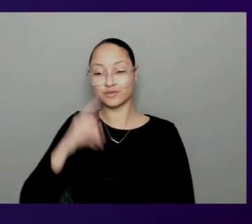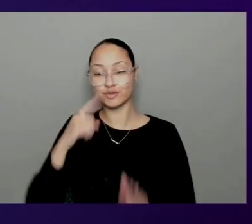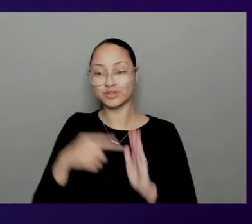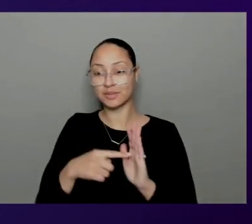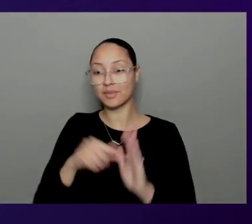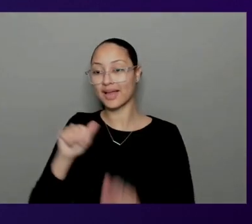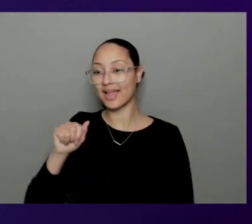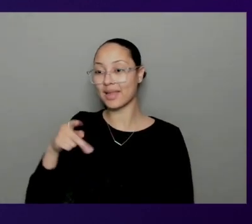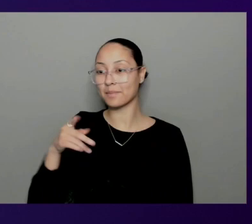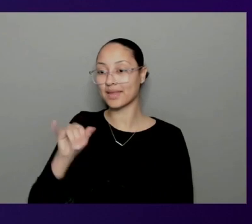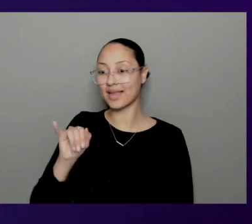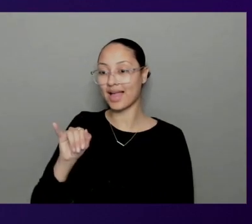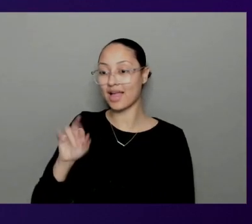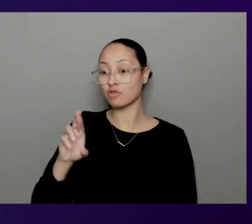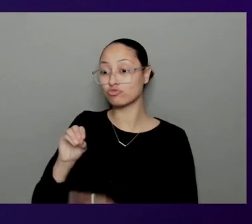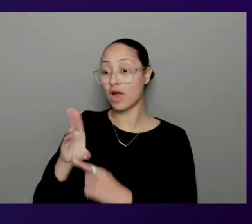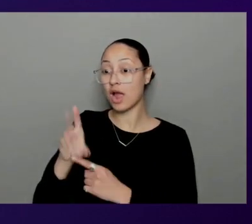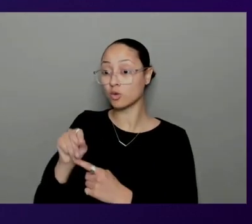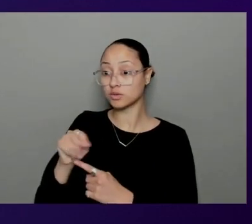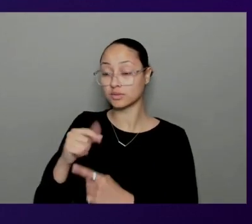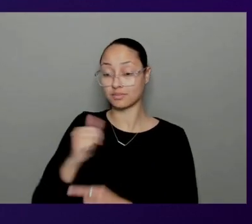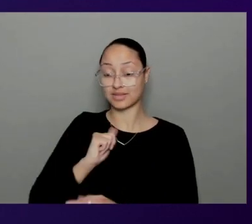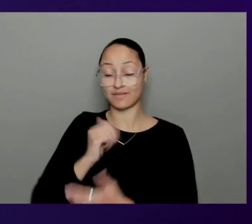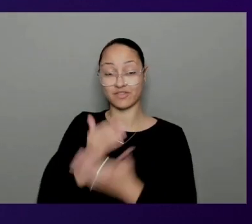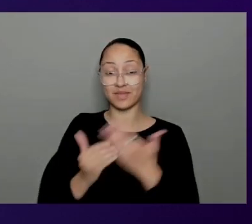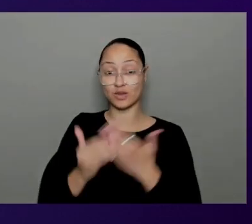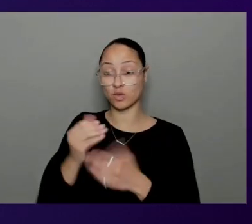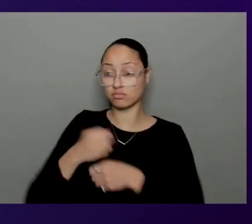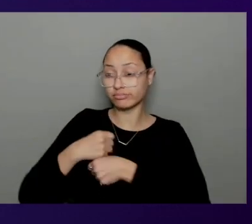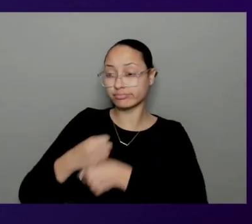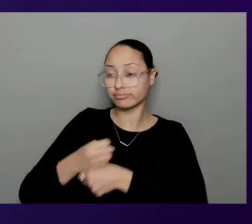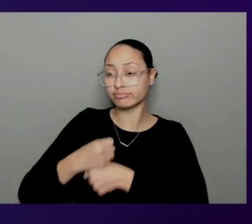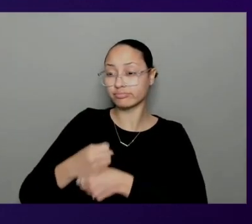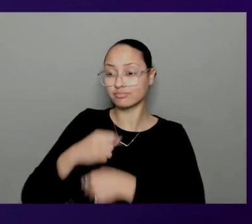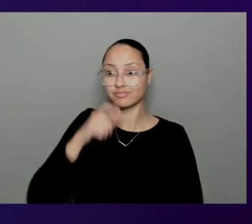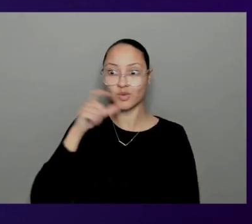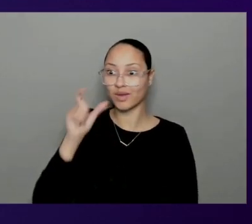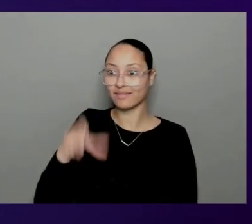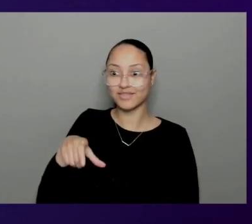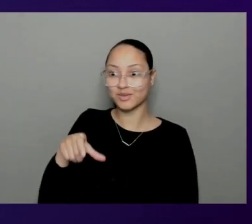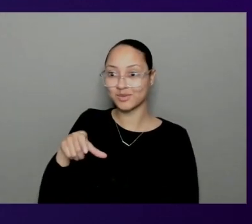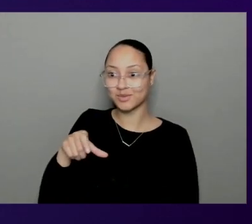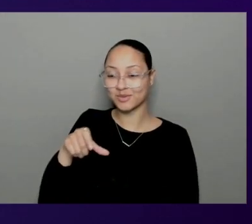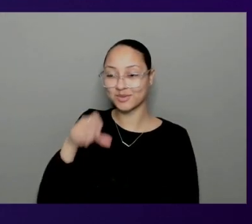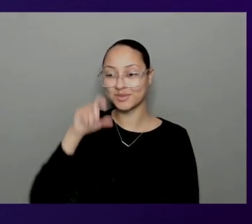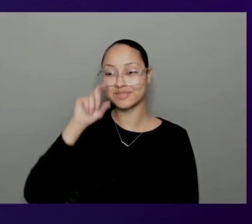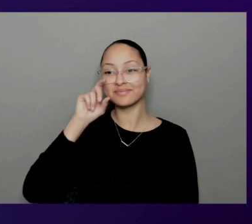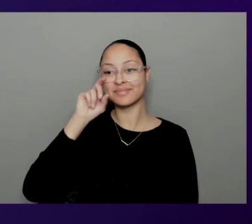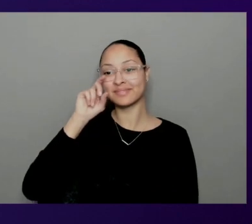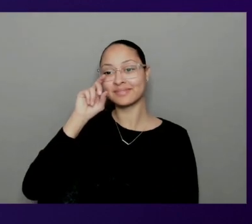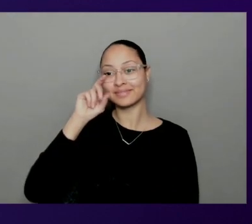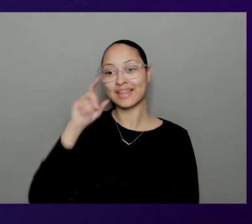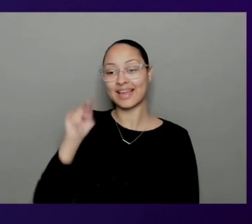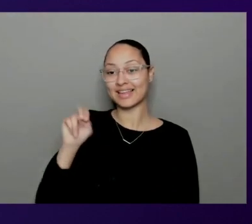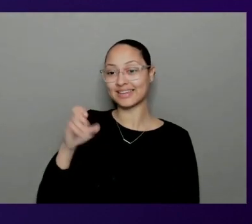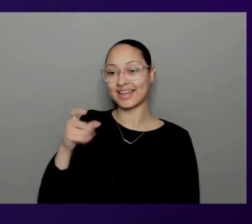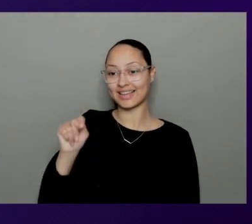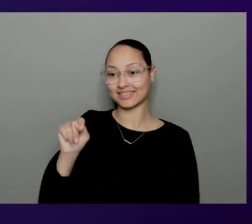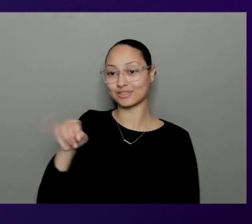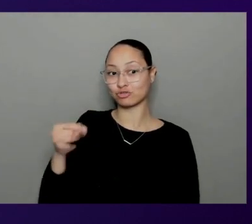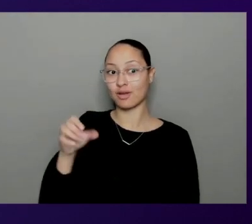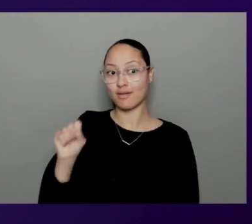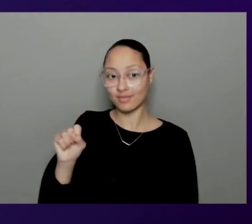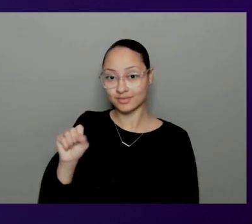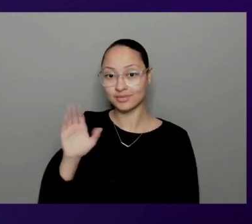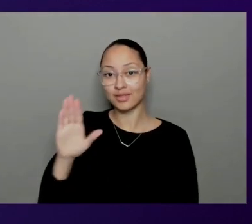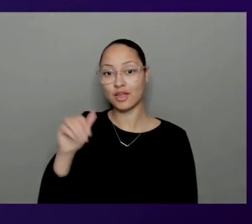to manually create those. Again, we're not fans of me manually creating stuff. No. I can have Next.js and their app